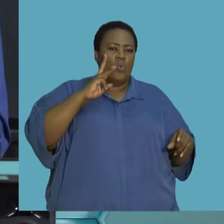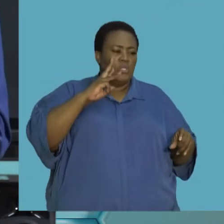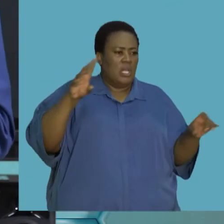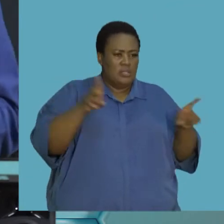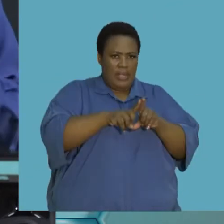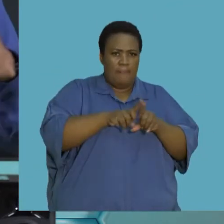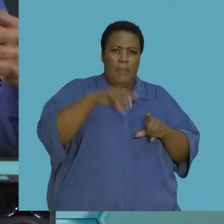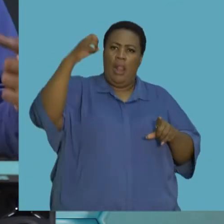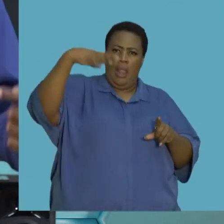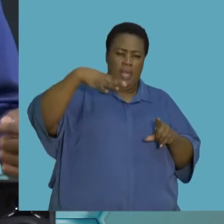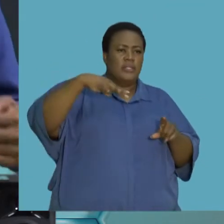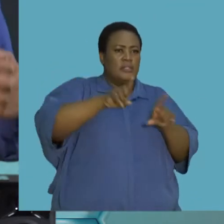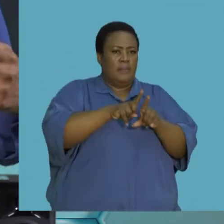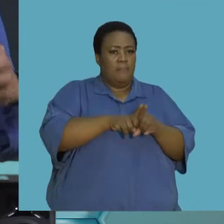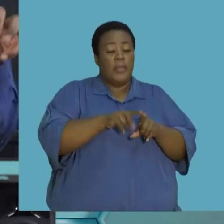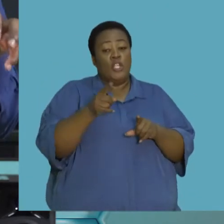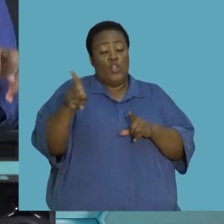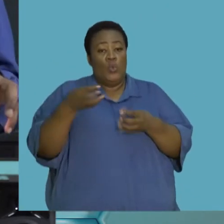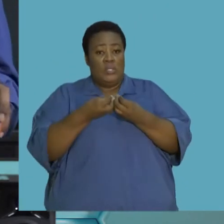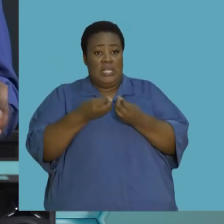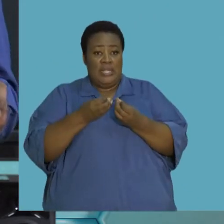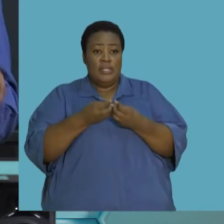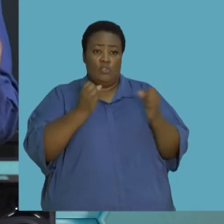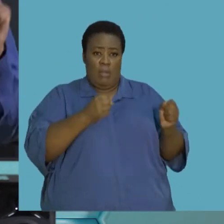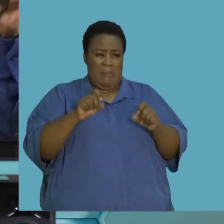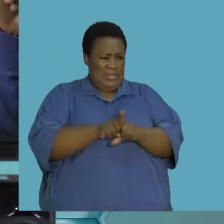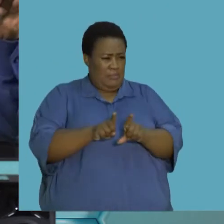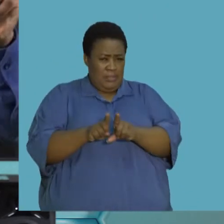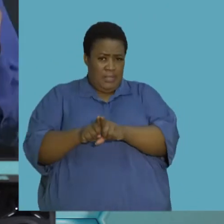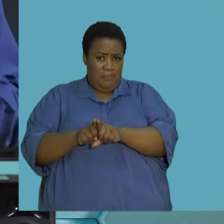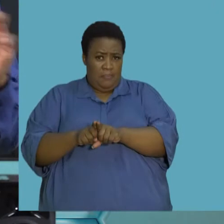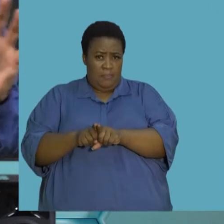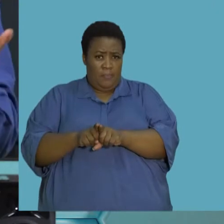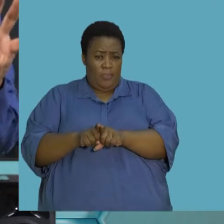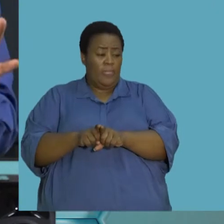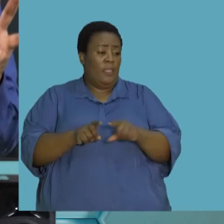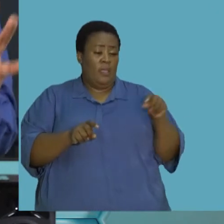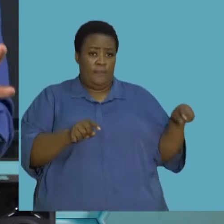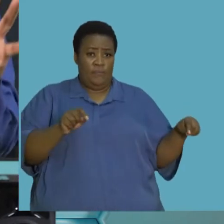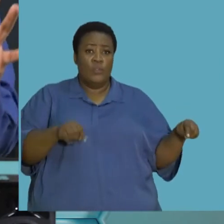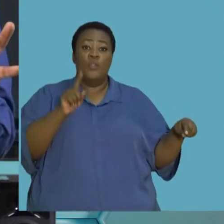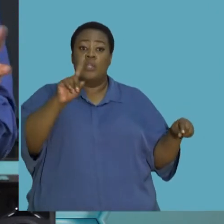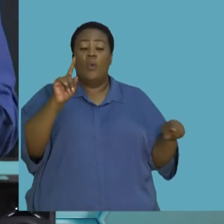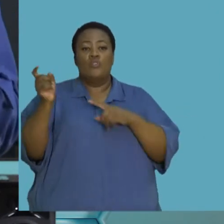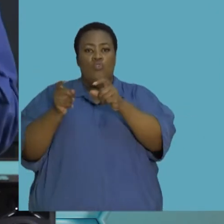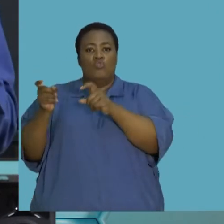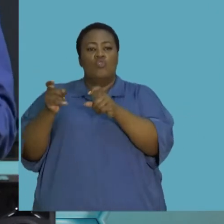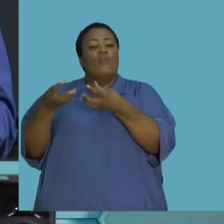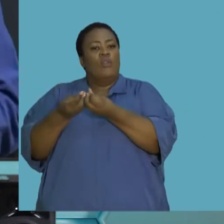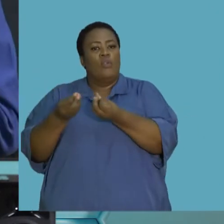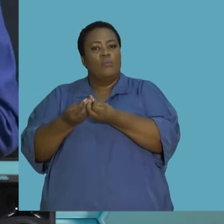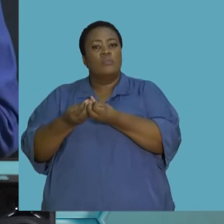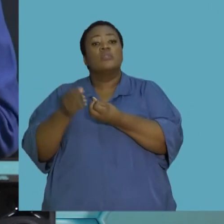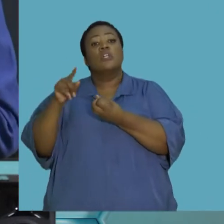same. So those variables that you keep constant and you subject both the samples to are the